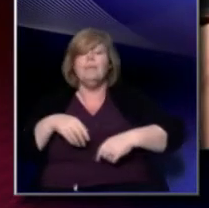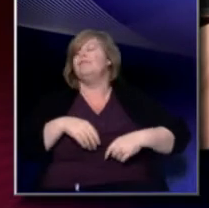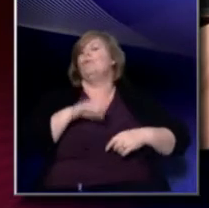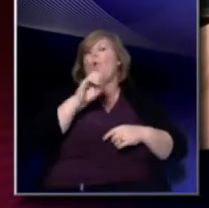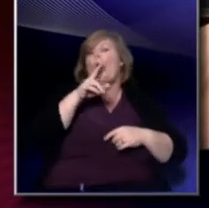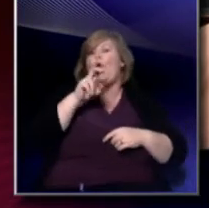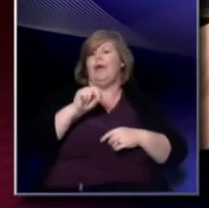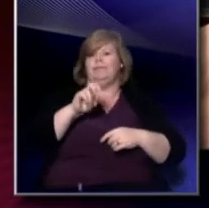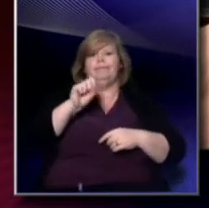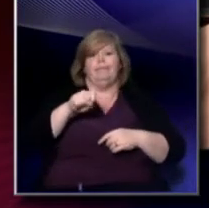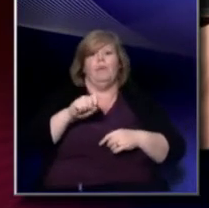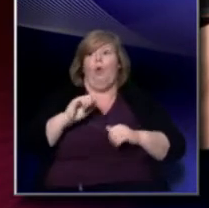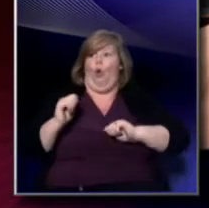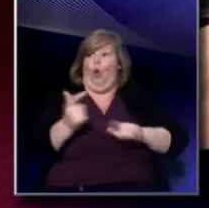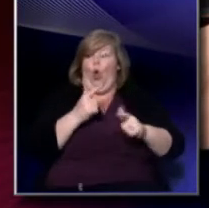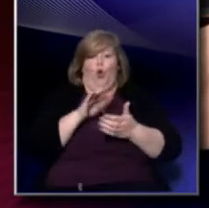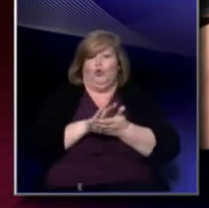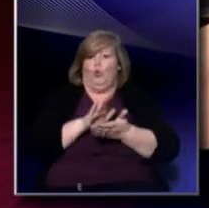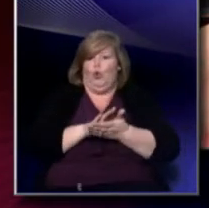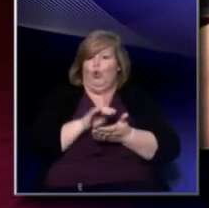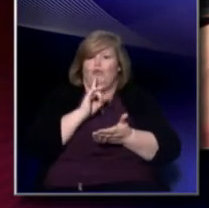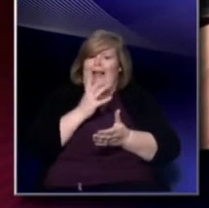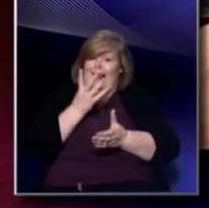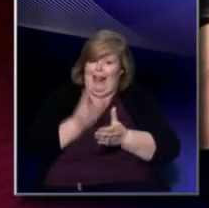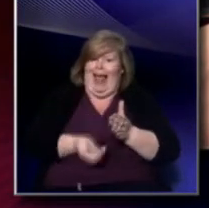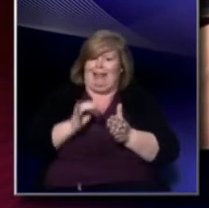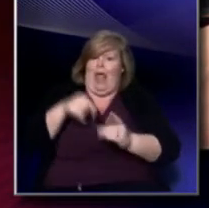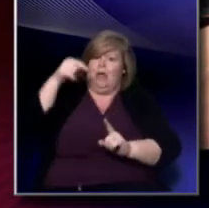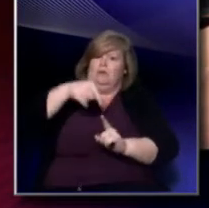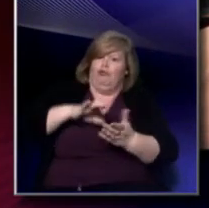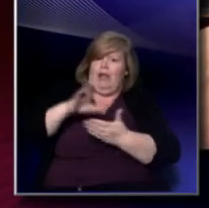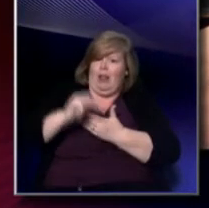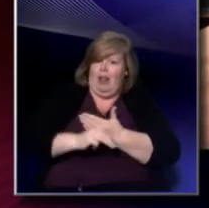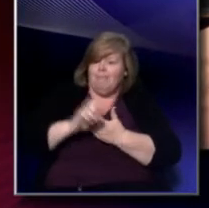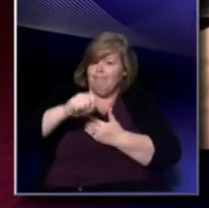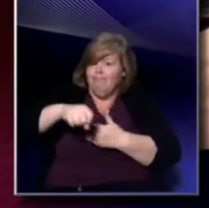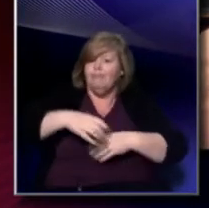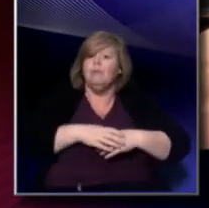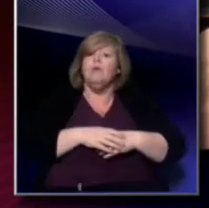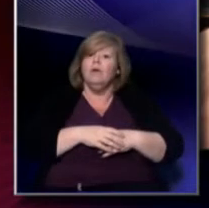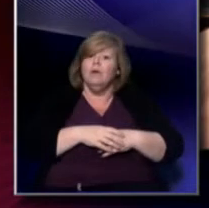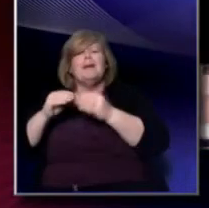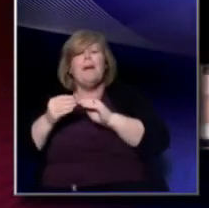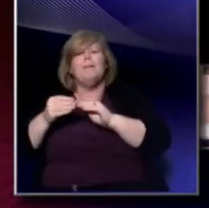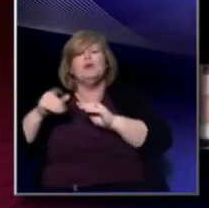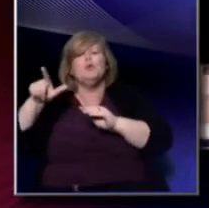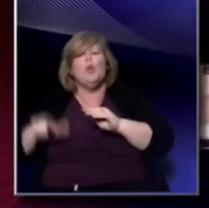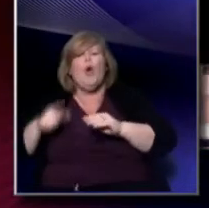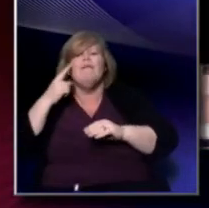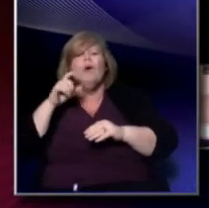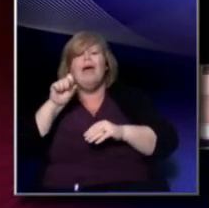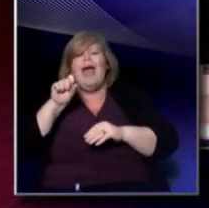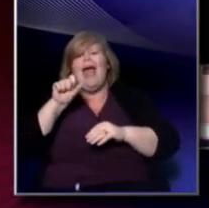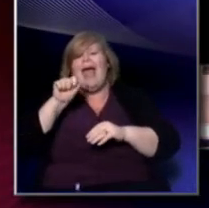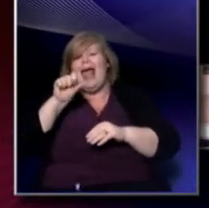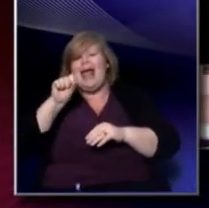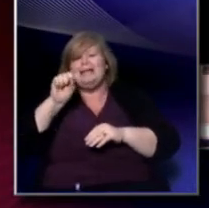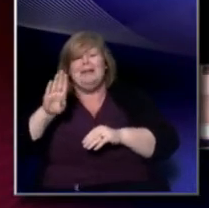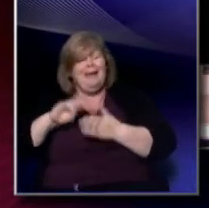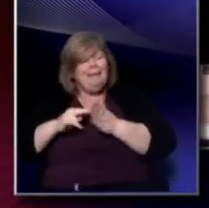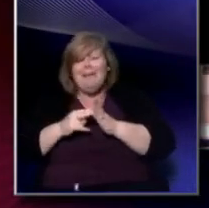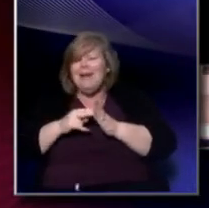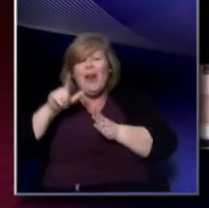schools are lacking a curriculum. So in kind of paralleling this with what we're doing with the two schools and improvement, that will qualify for the grant,